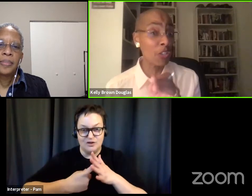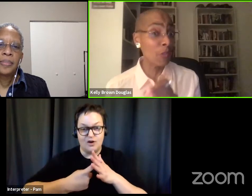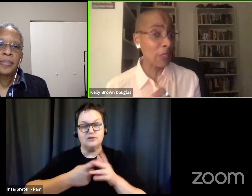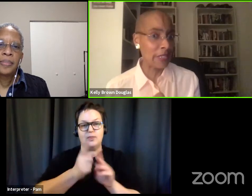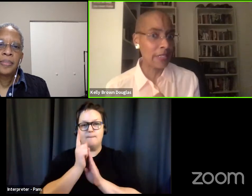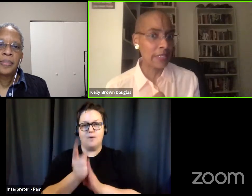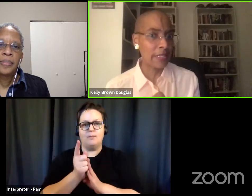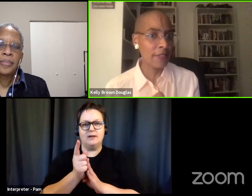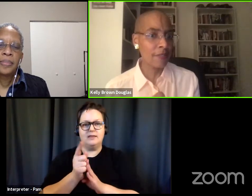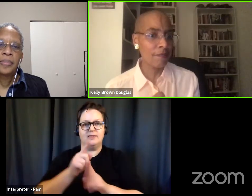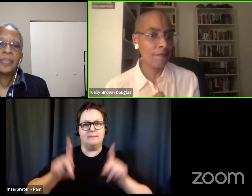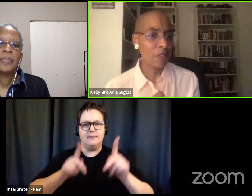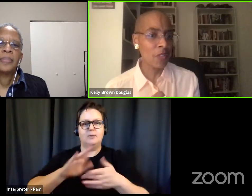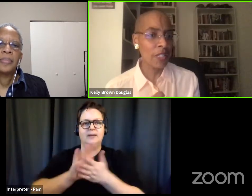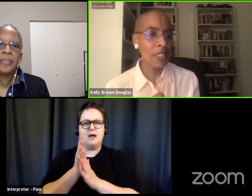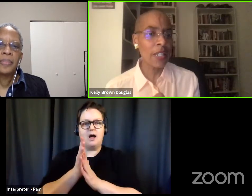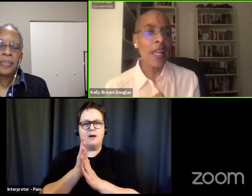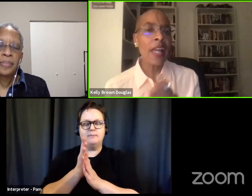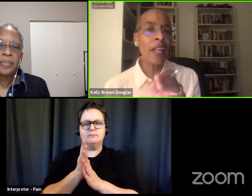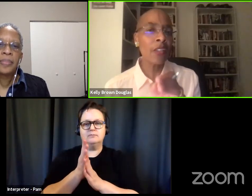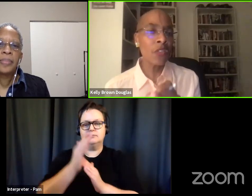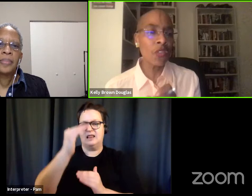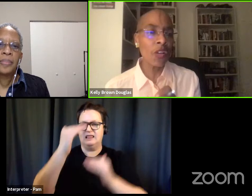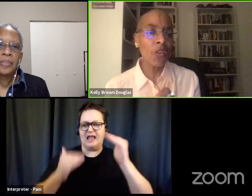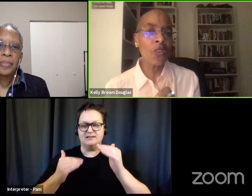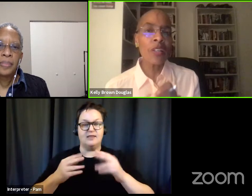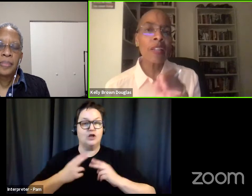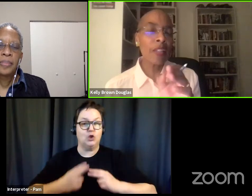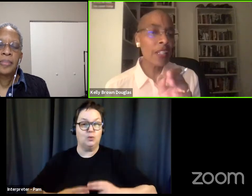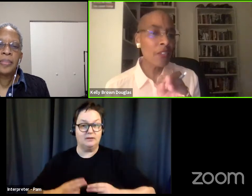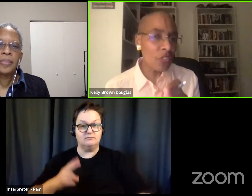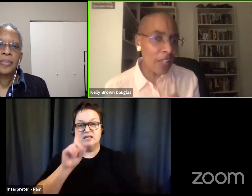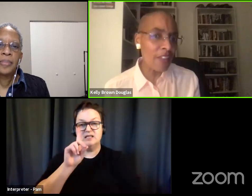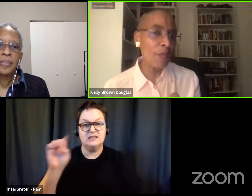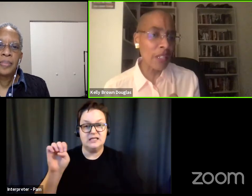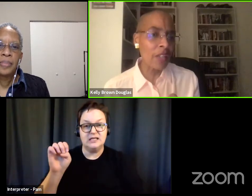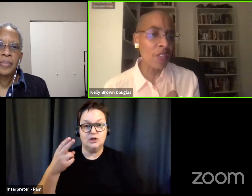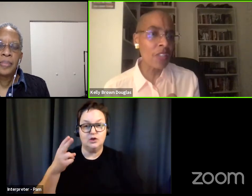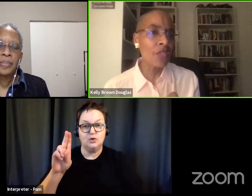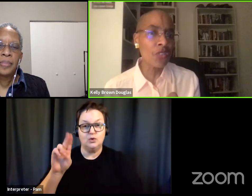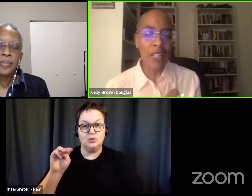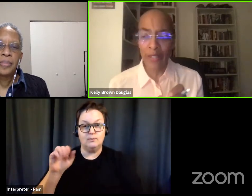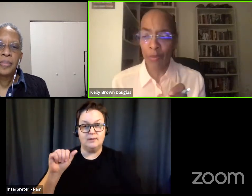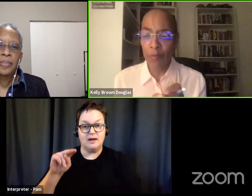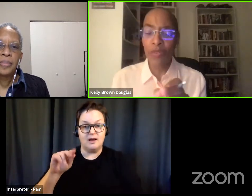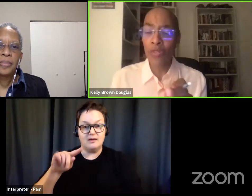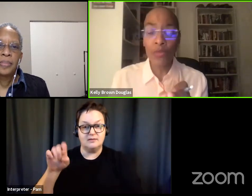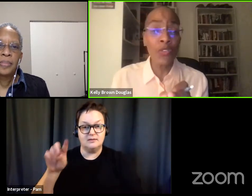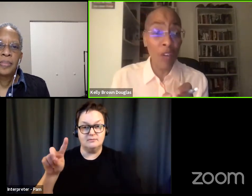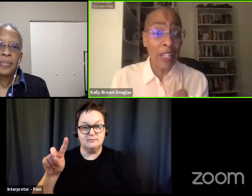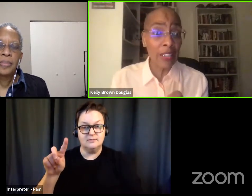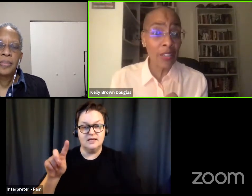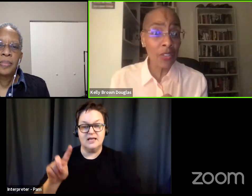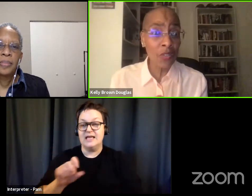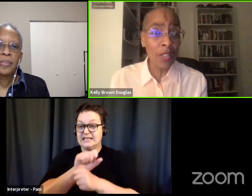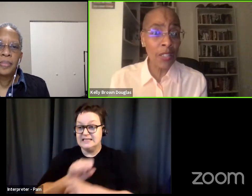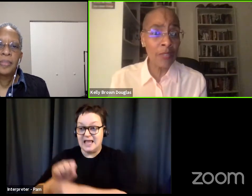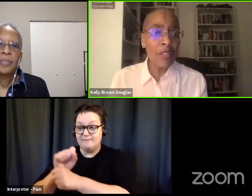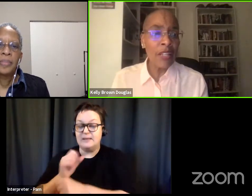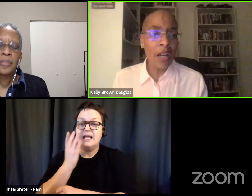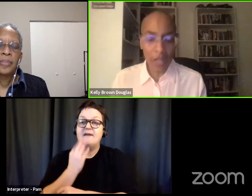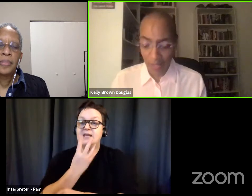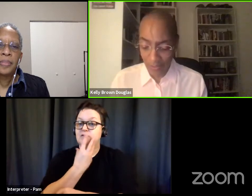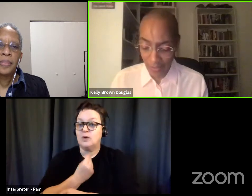are dehumanized, right? And so the enslavement of an Israelite people was violent,